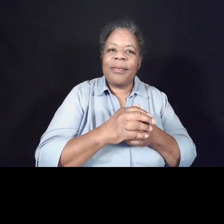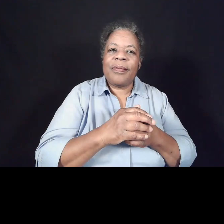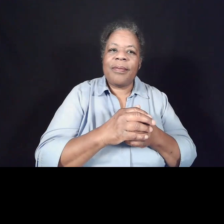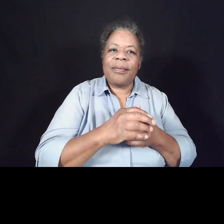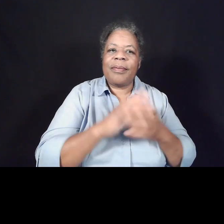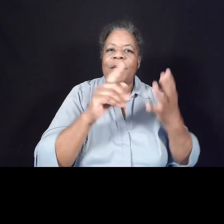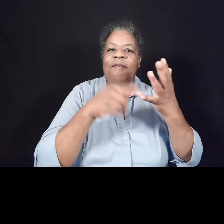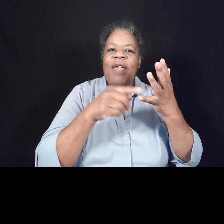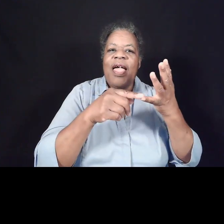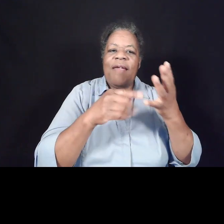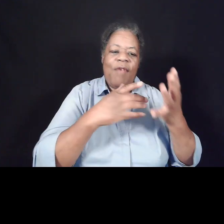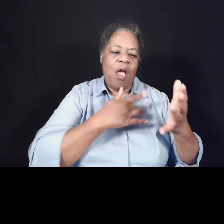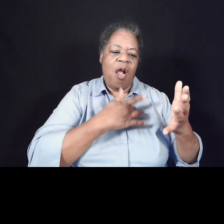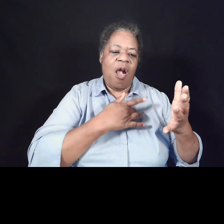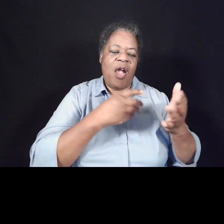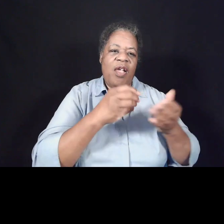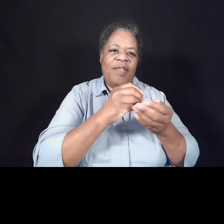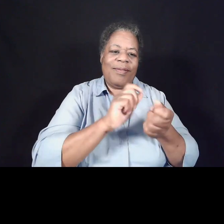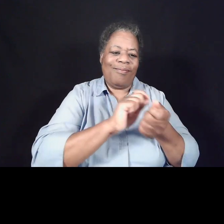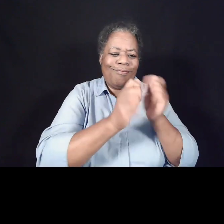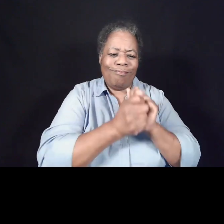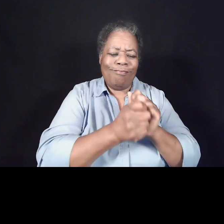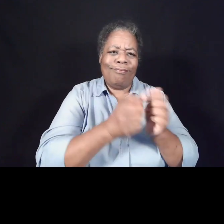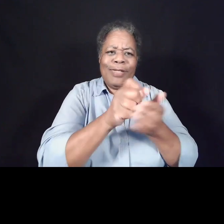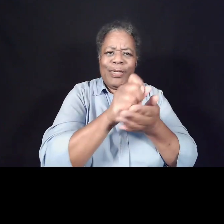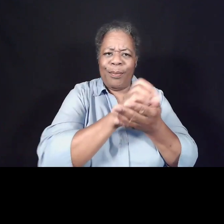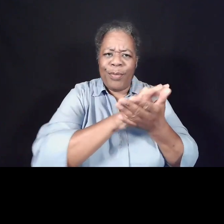5, purify your hearts.